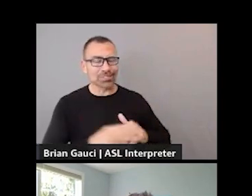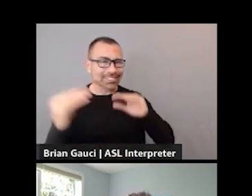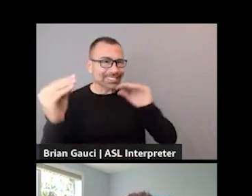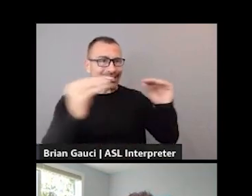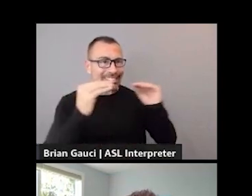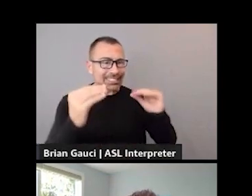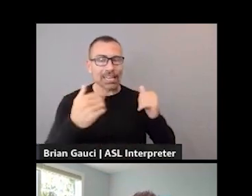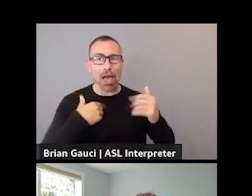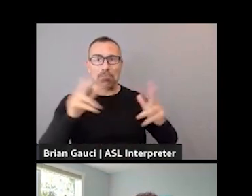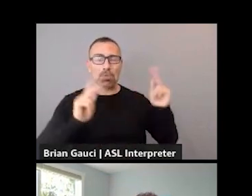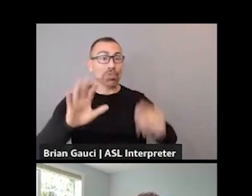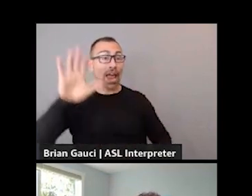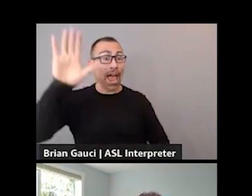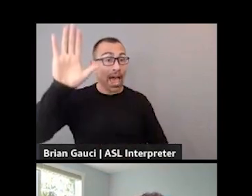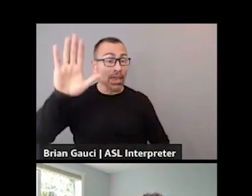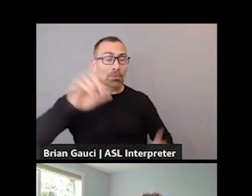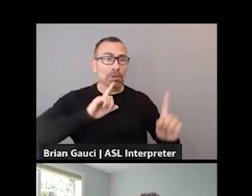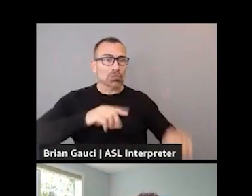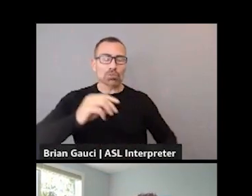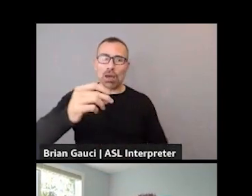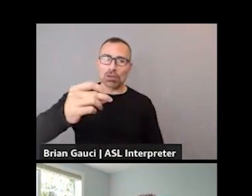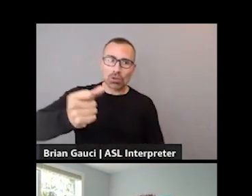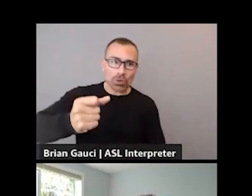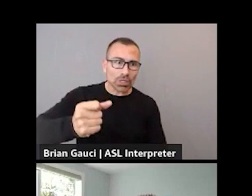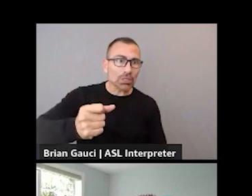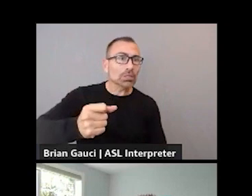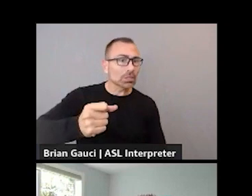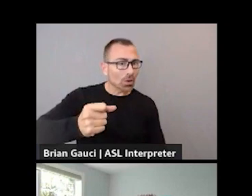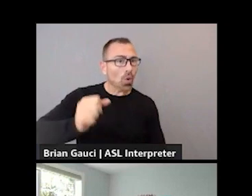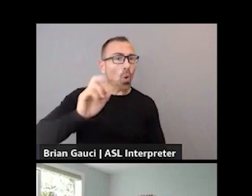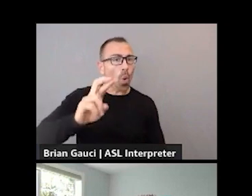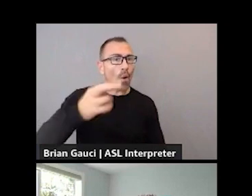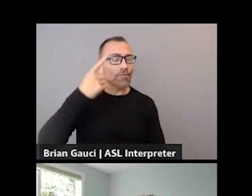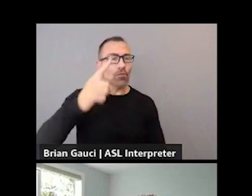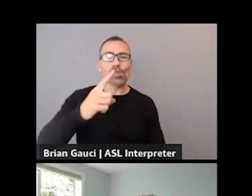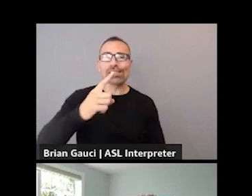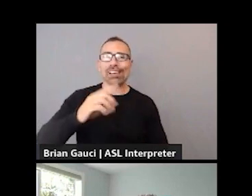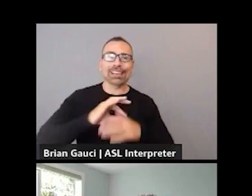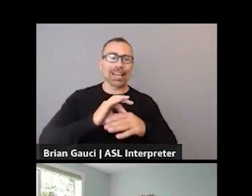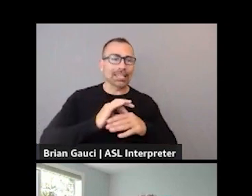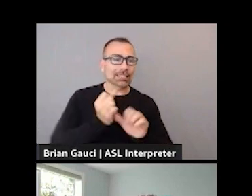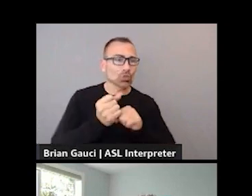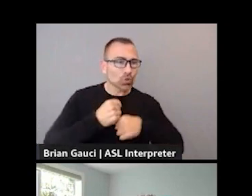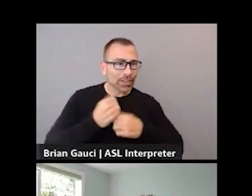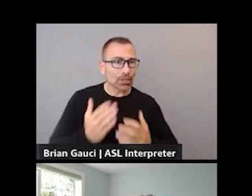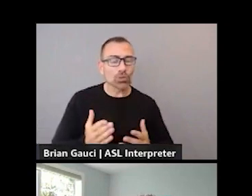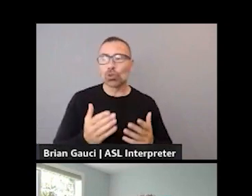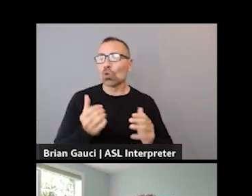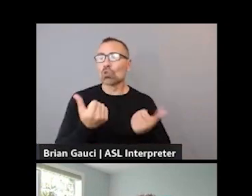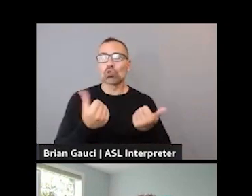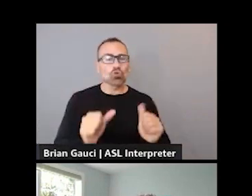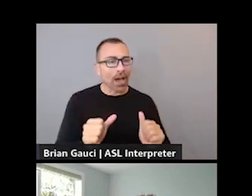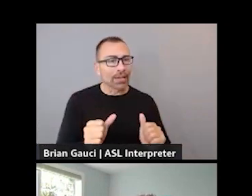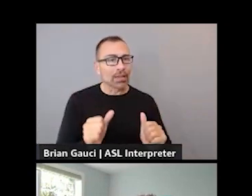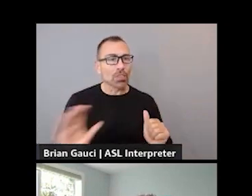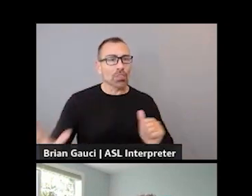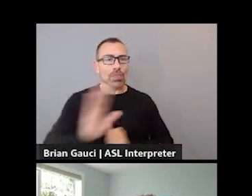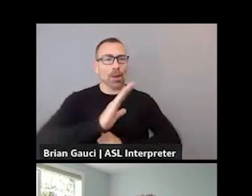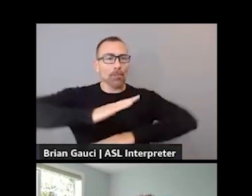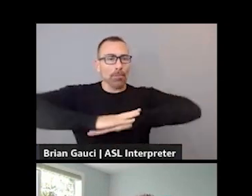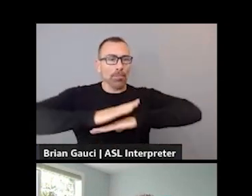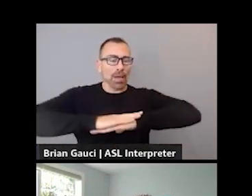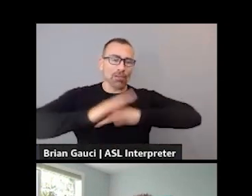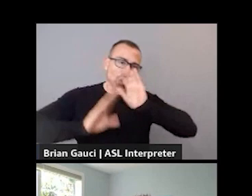people put their hand up and to be able to respond very quickly, or for like content creators that are really trying to grow their platforms, and